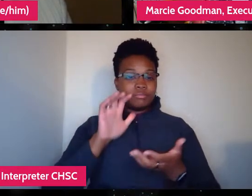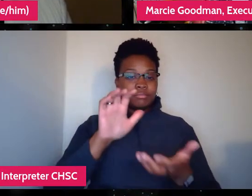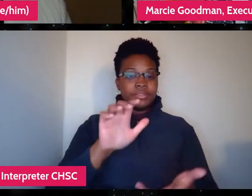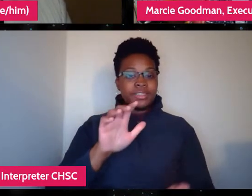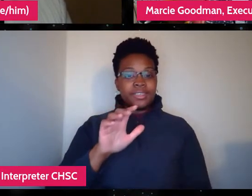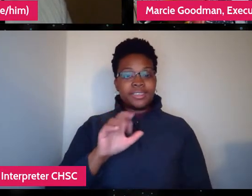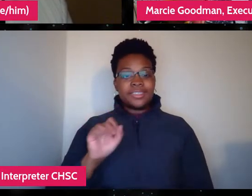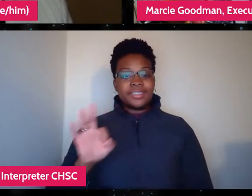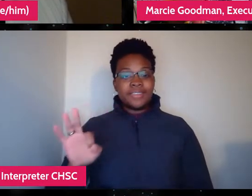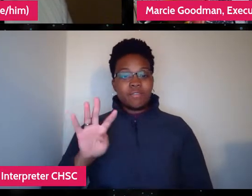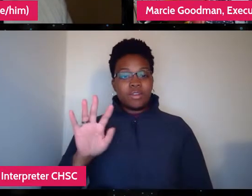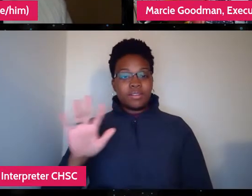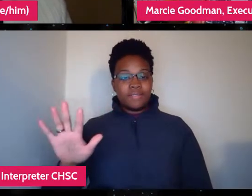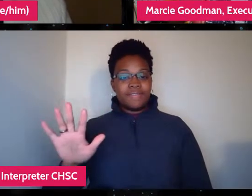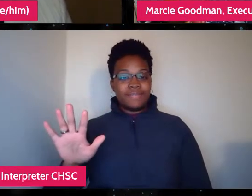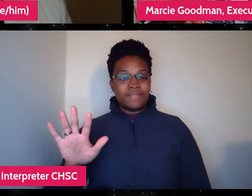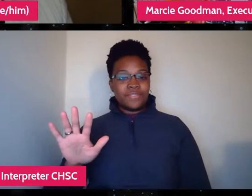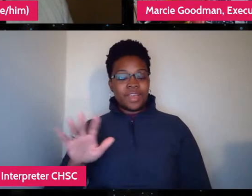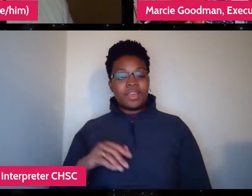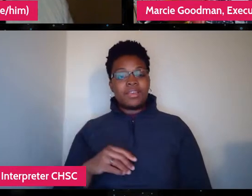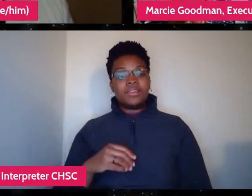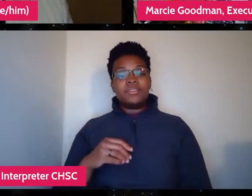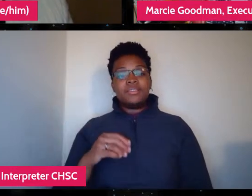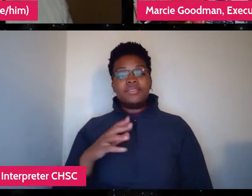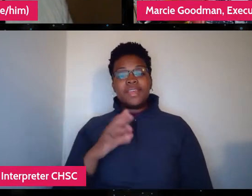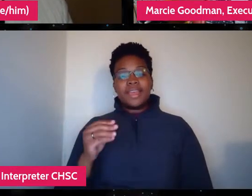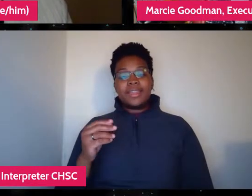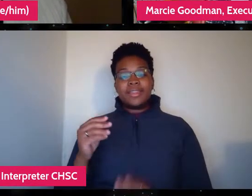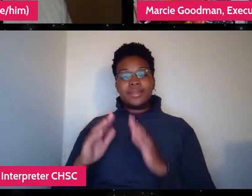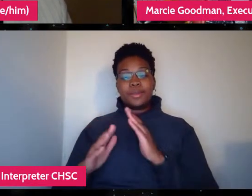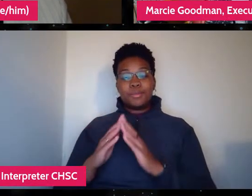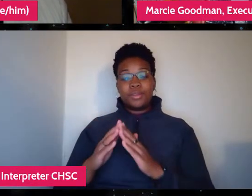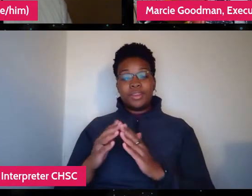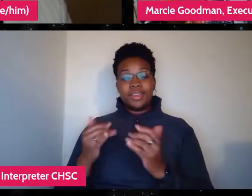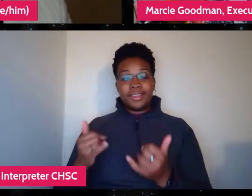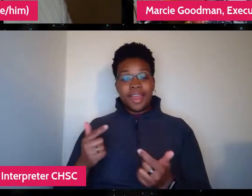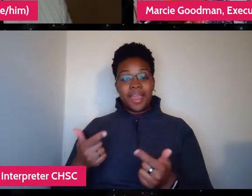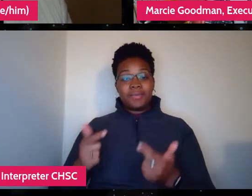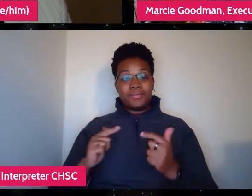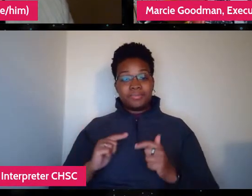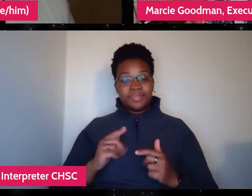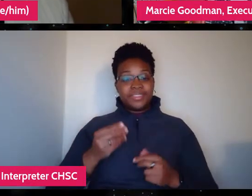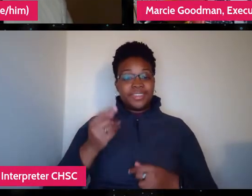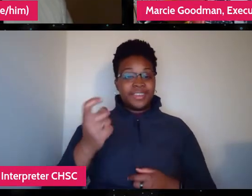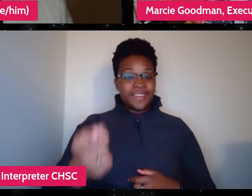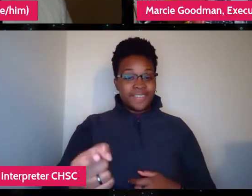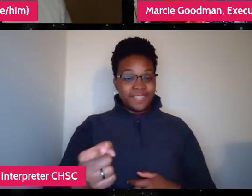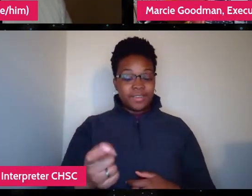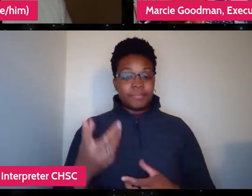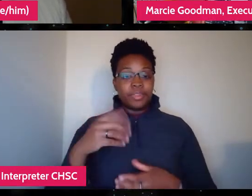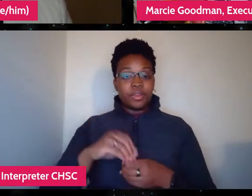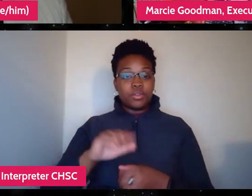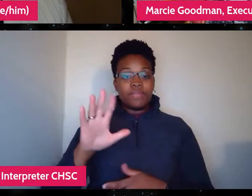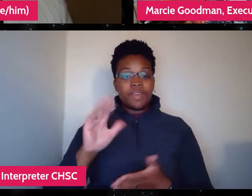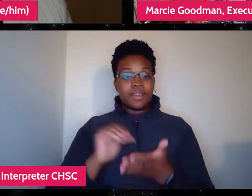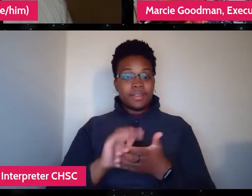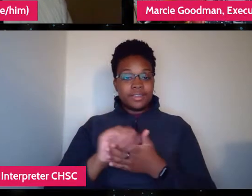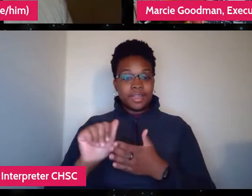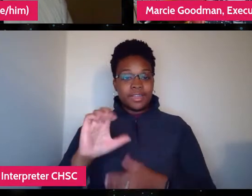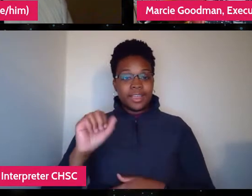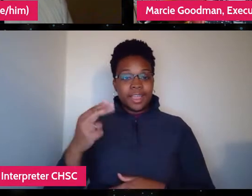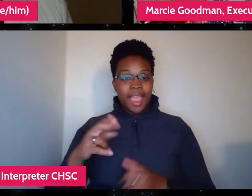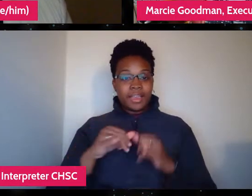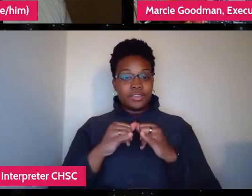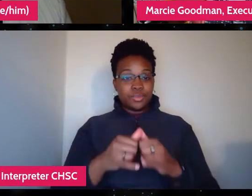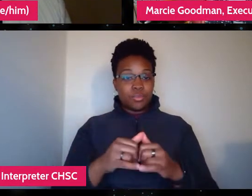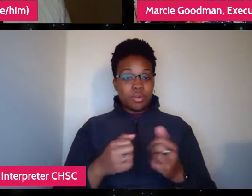our community. And now we get to give something to you. Dreamcatcher includes a $5,000 cash award to support